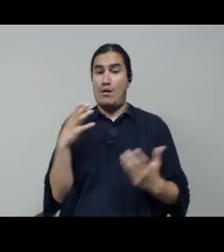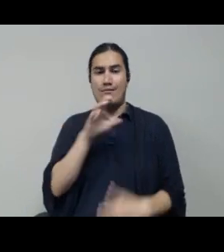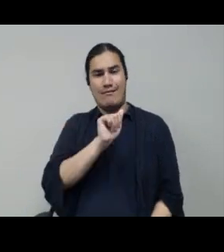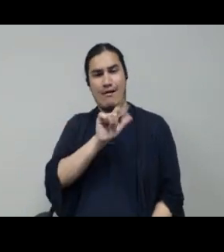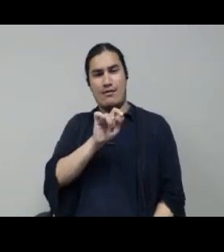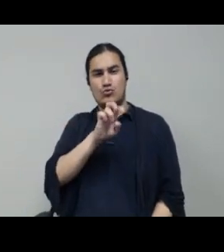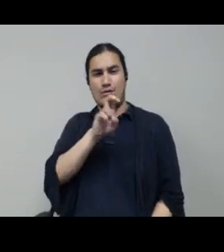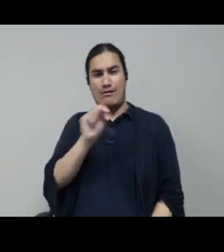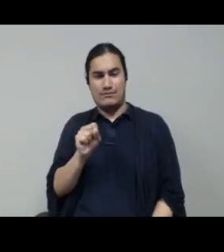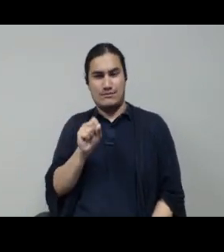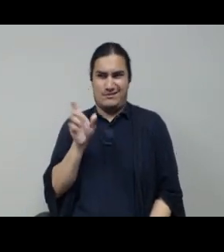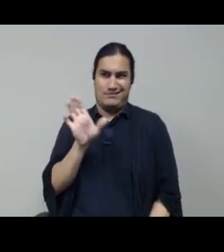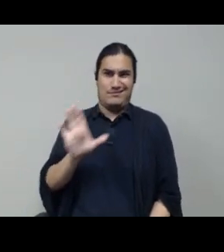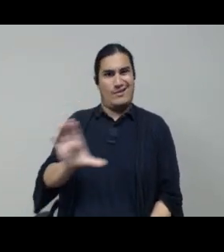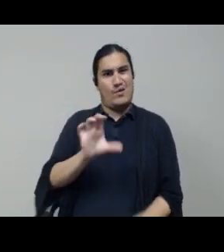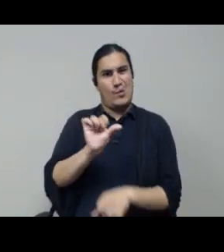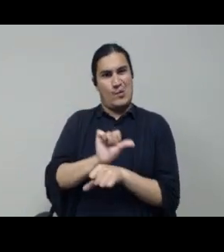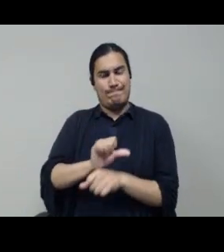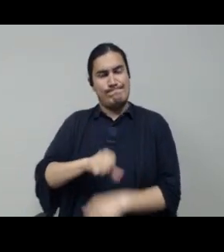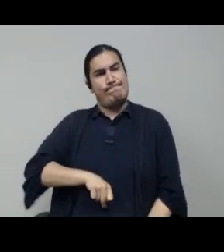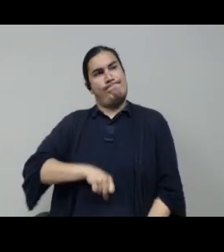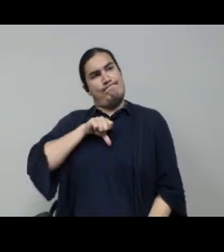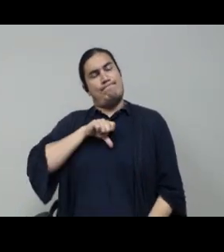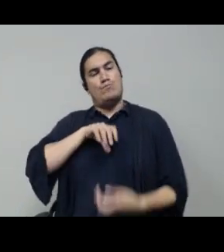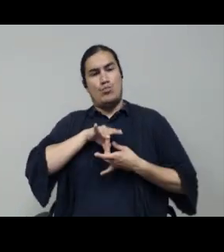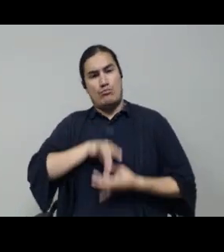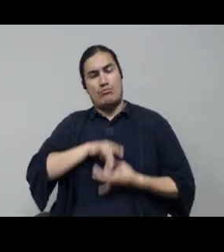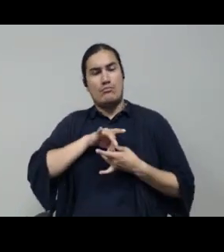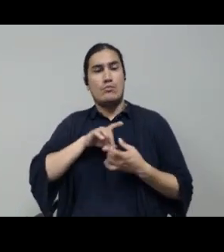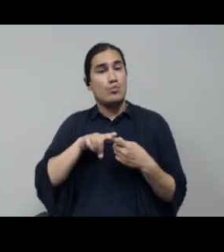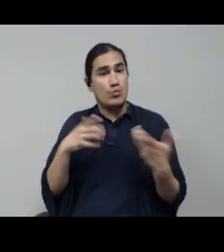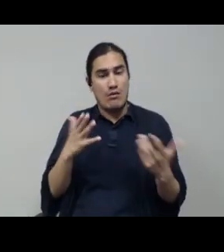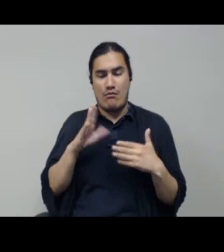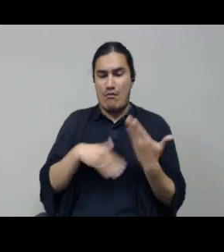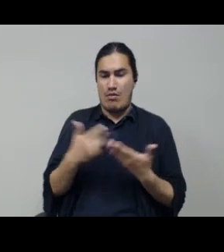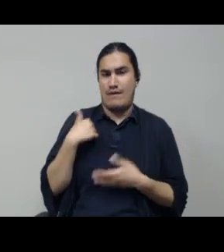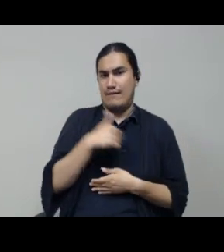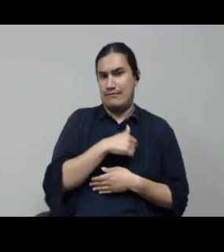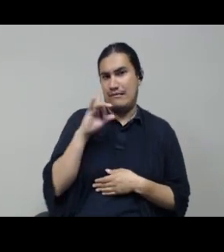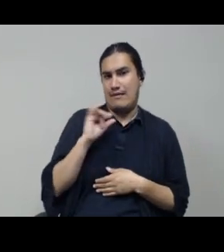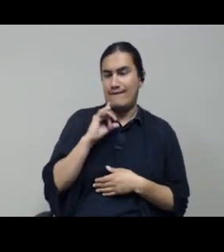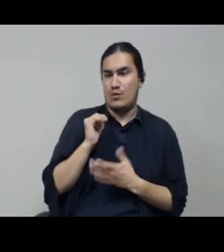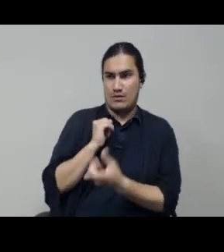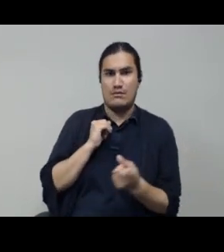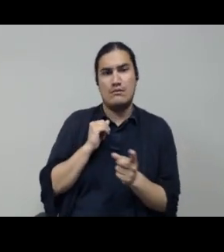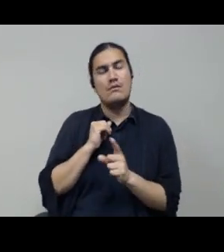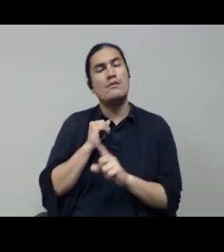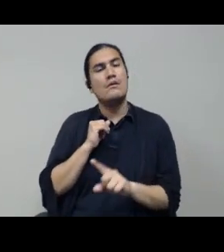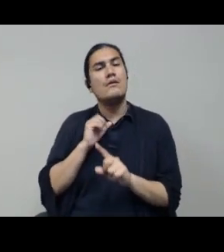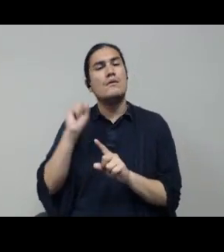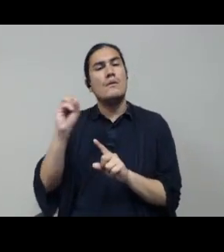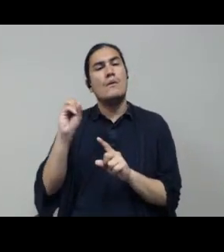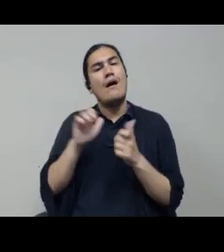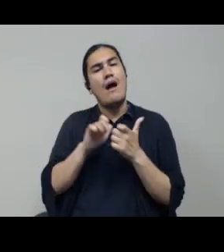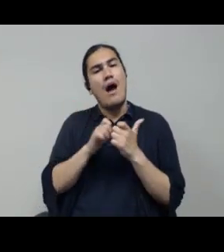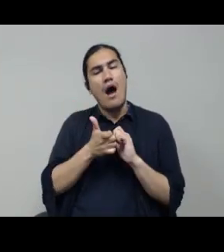are of the work that they do on behalf of all of us in California, and